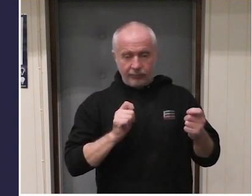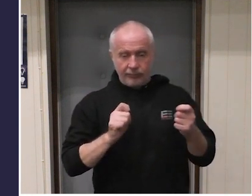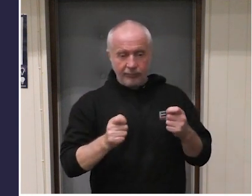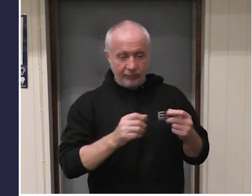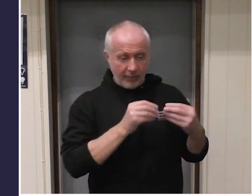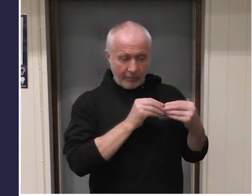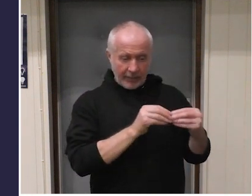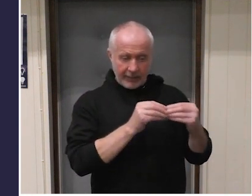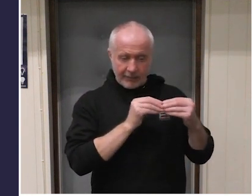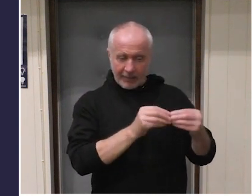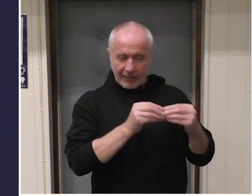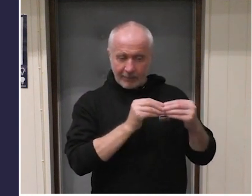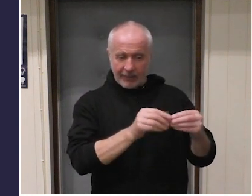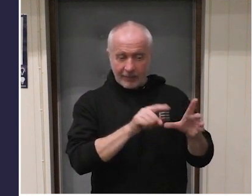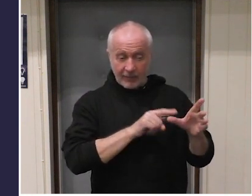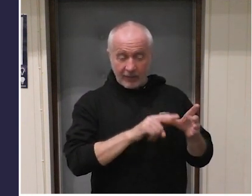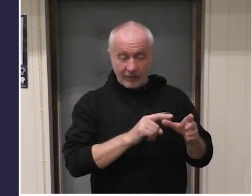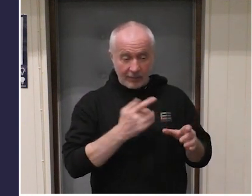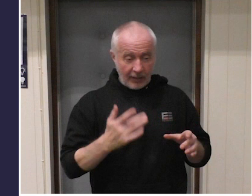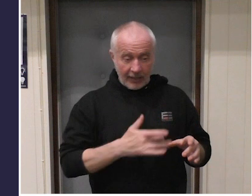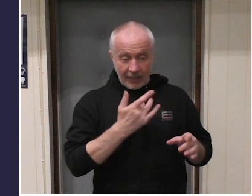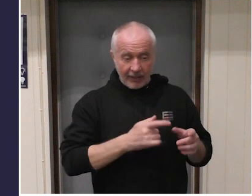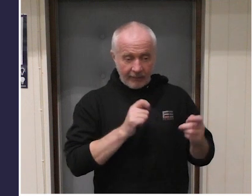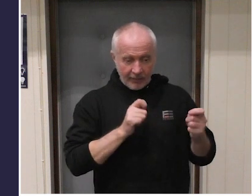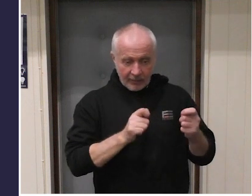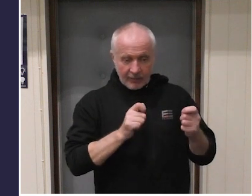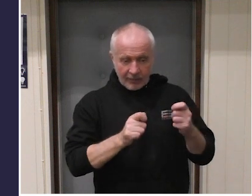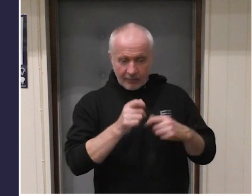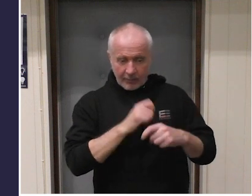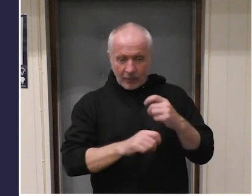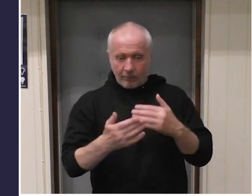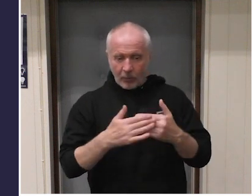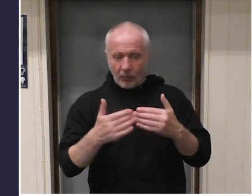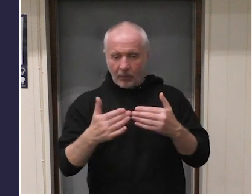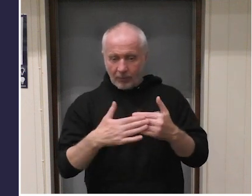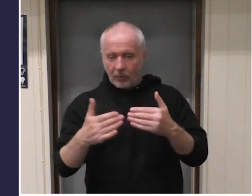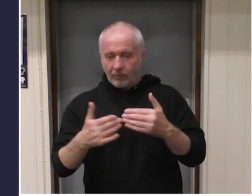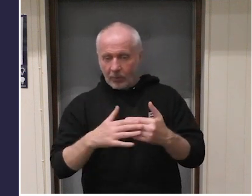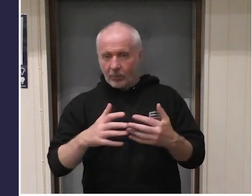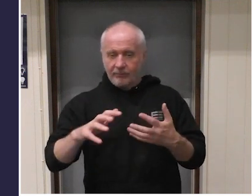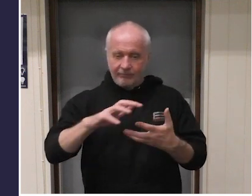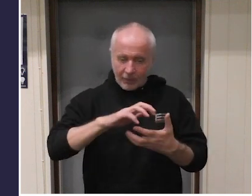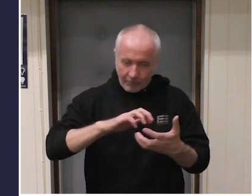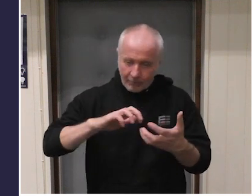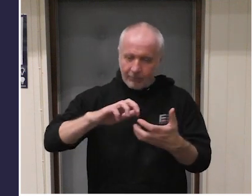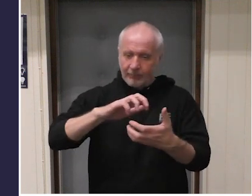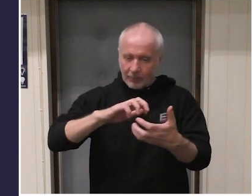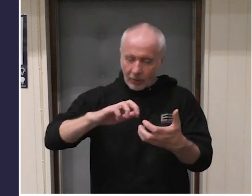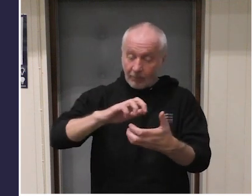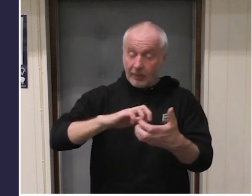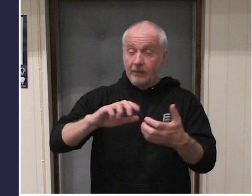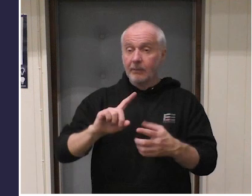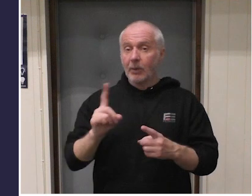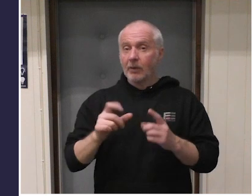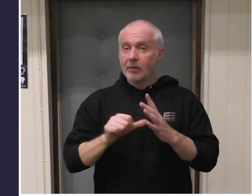billions of years, life has been evolving more and more complexity, okay? But actually, it's very